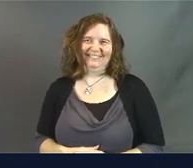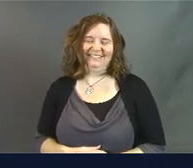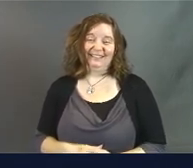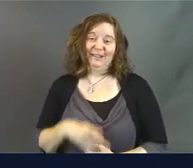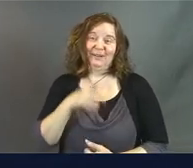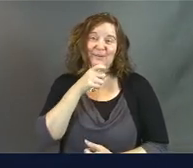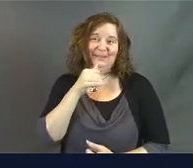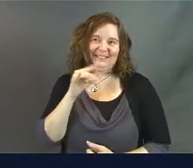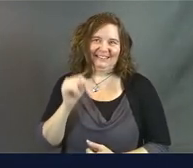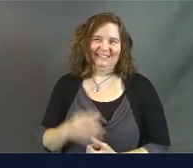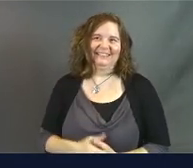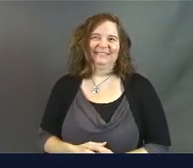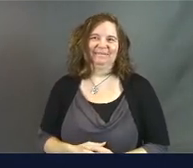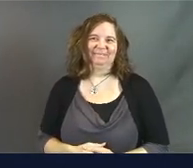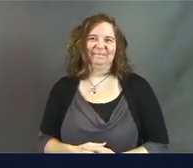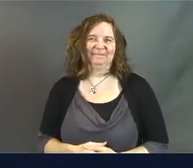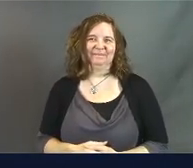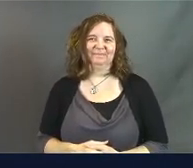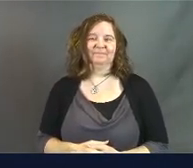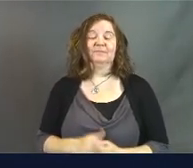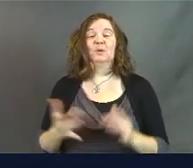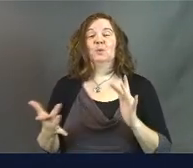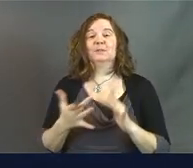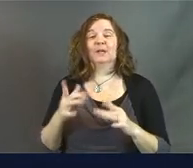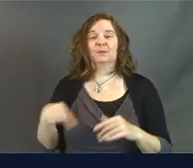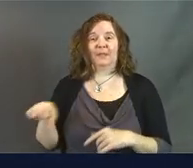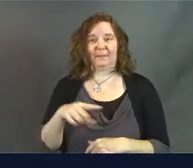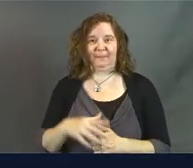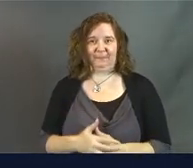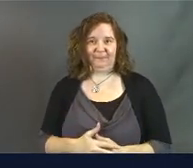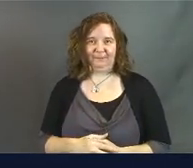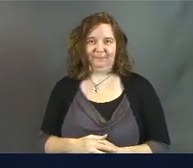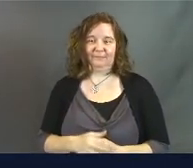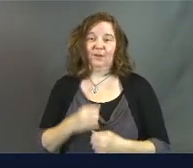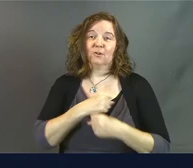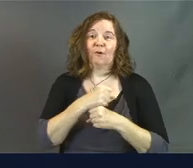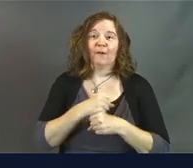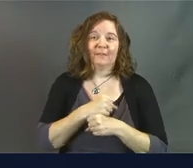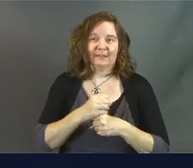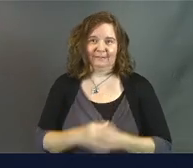So who is it? Reach out to them. Coffee.